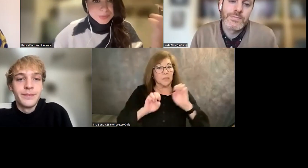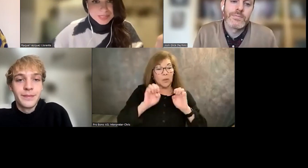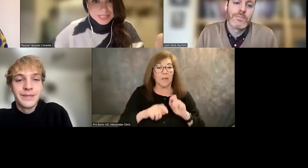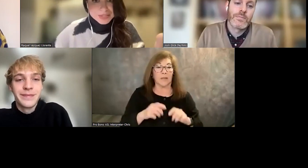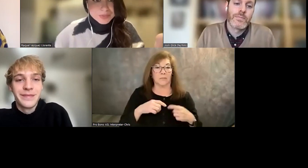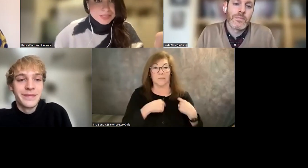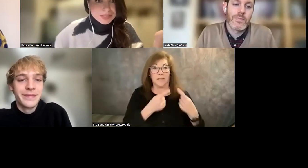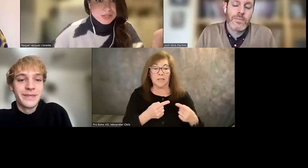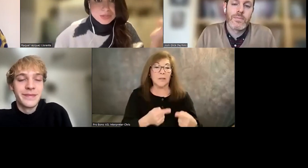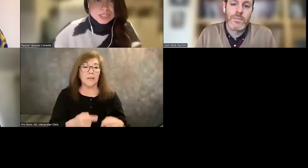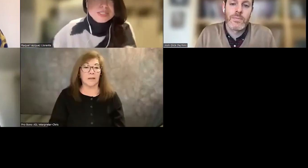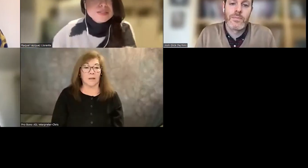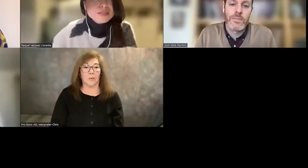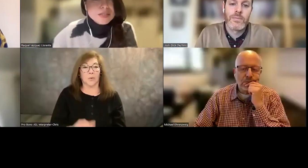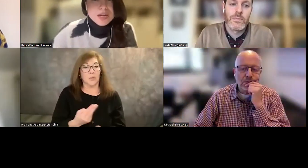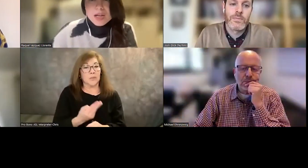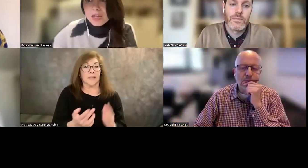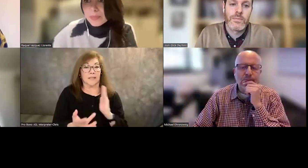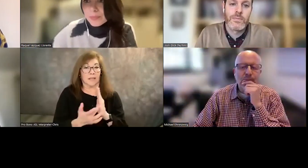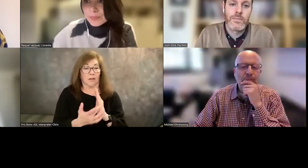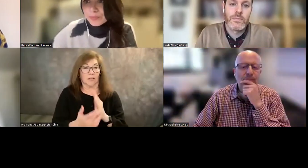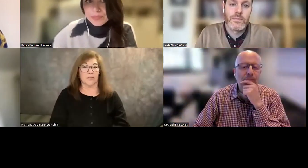doing at Witness with these technologies.